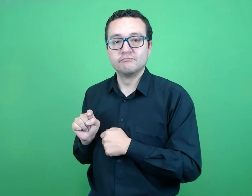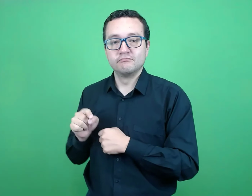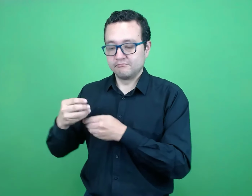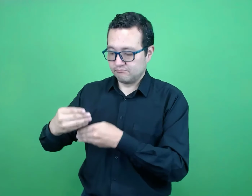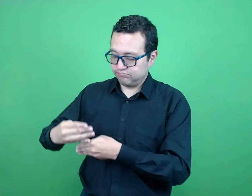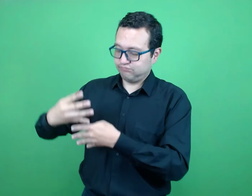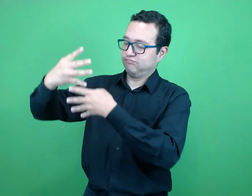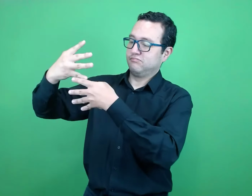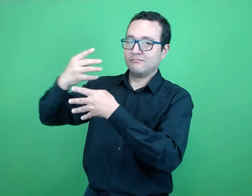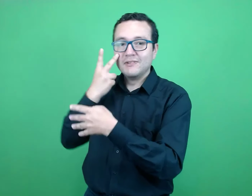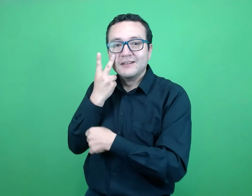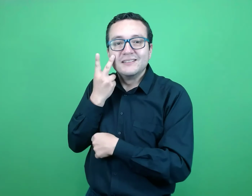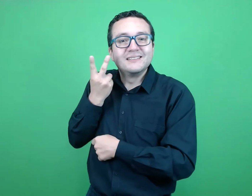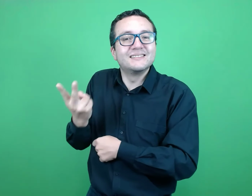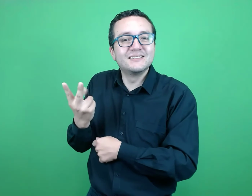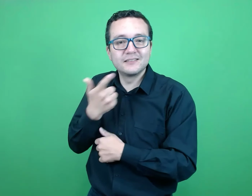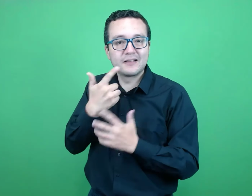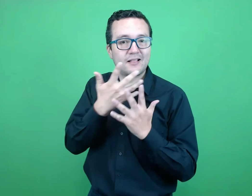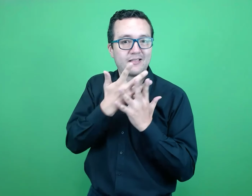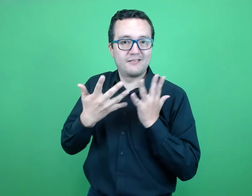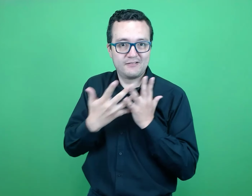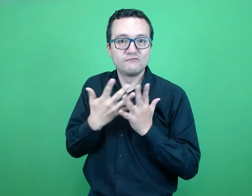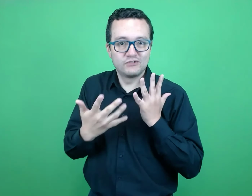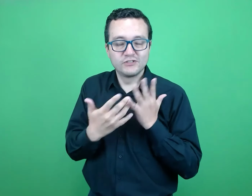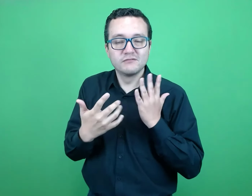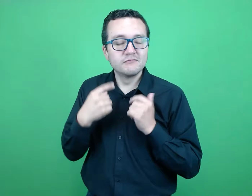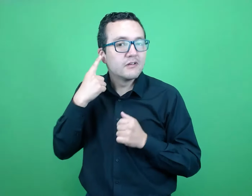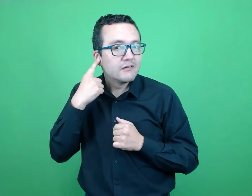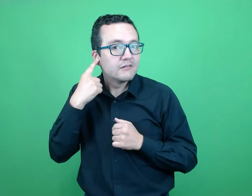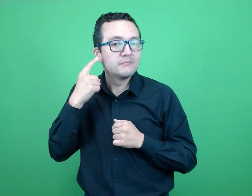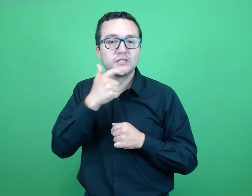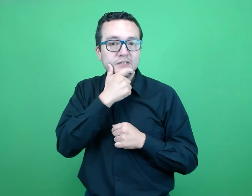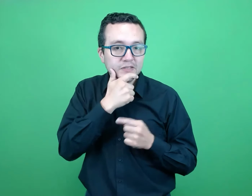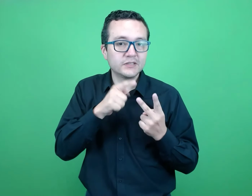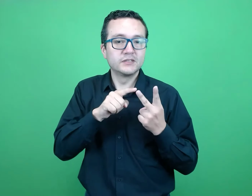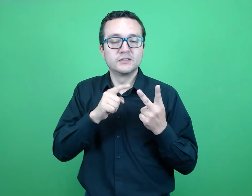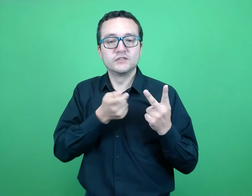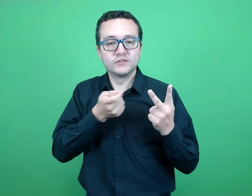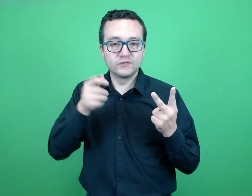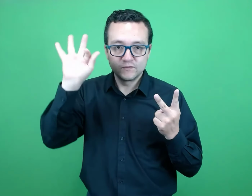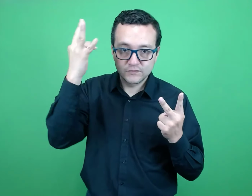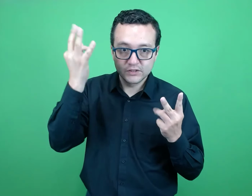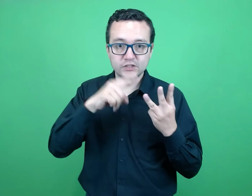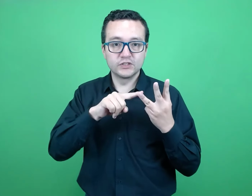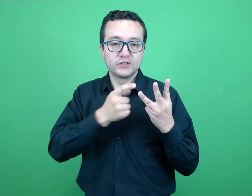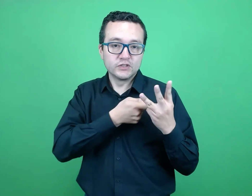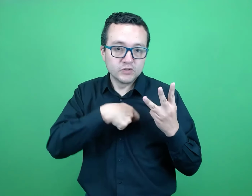that you will follow throughout the meeting. The participants do not have an option to opening the microphones and